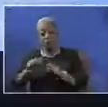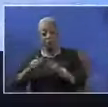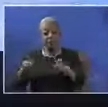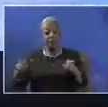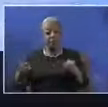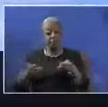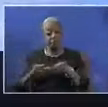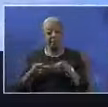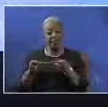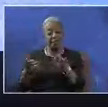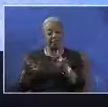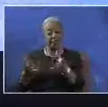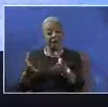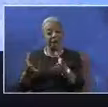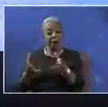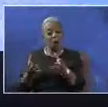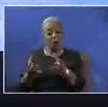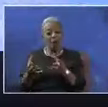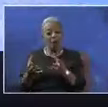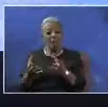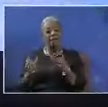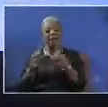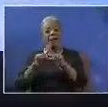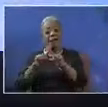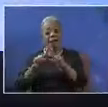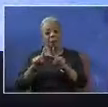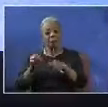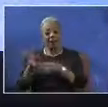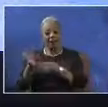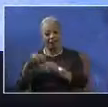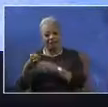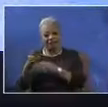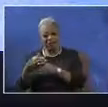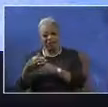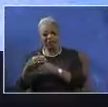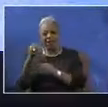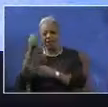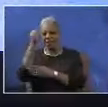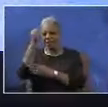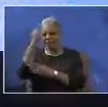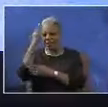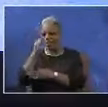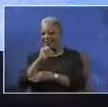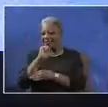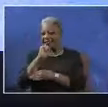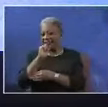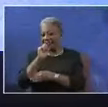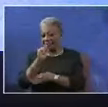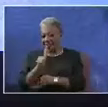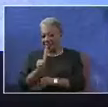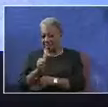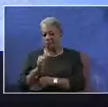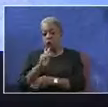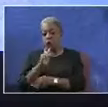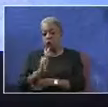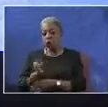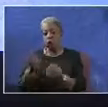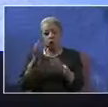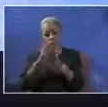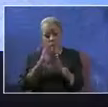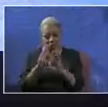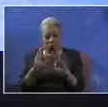do. But what the fish don't understand is while, yes, they are free, they